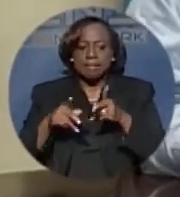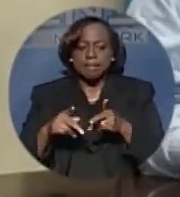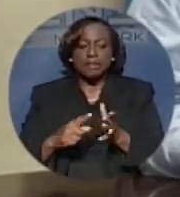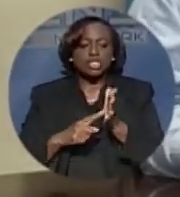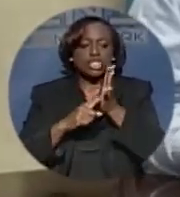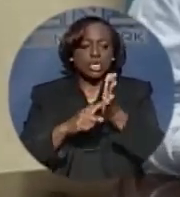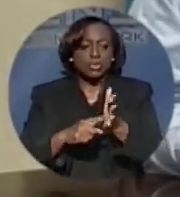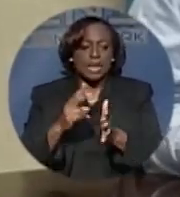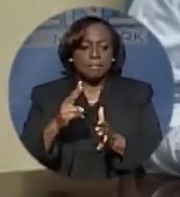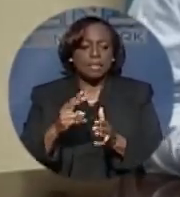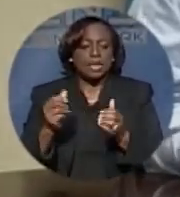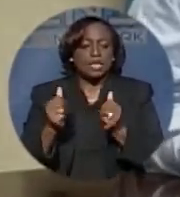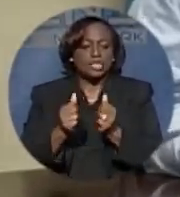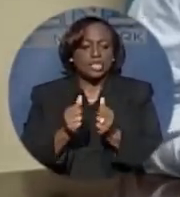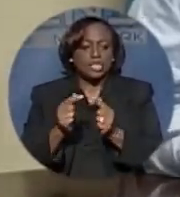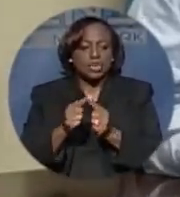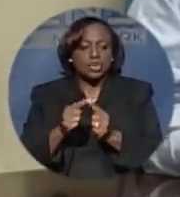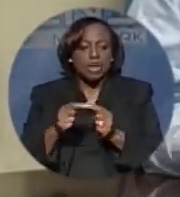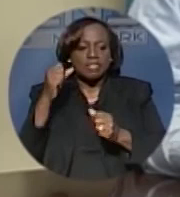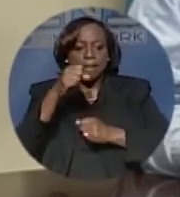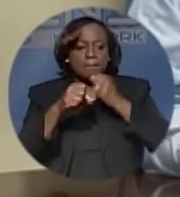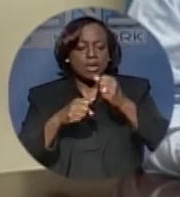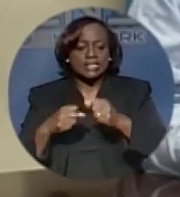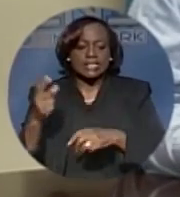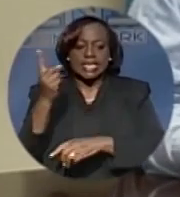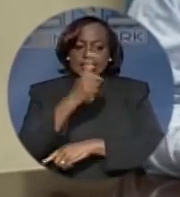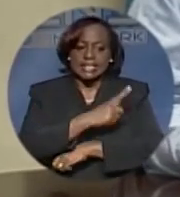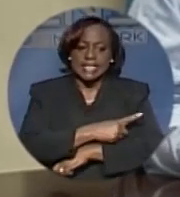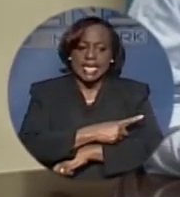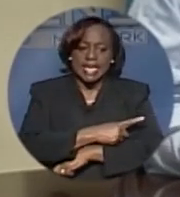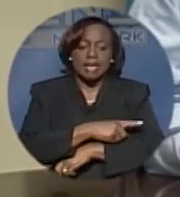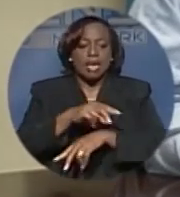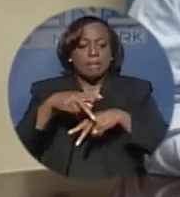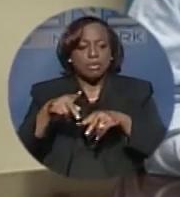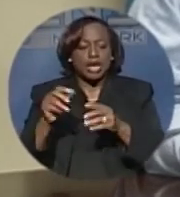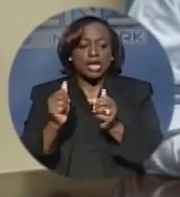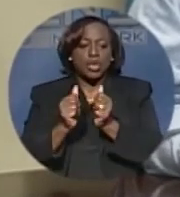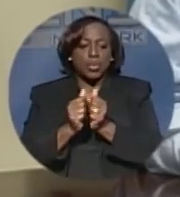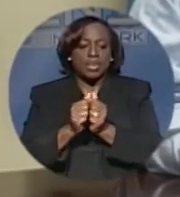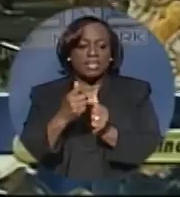parade with New Year's Day tickets, and in some cases maybe the marshals